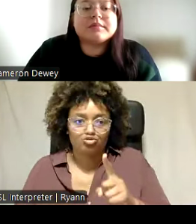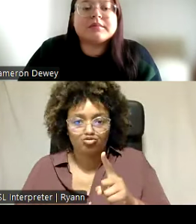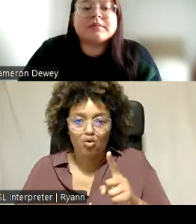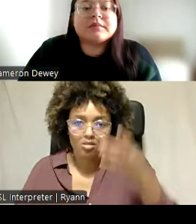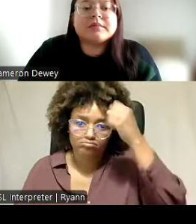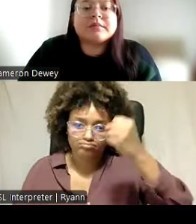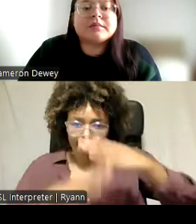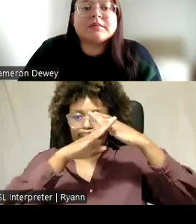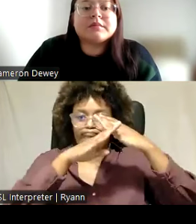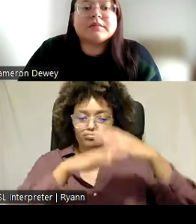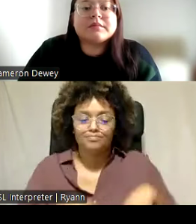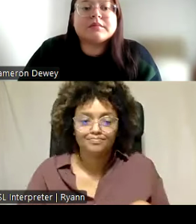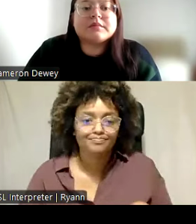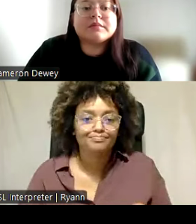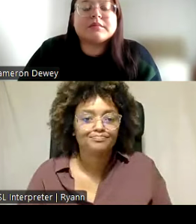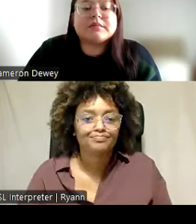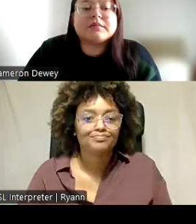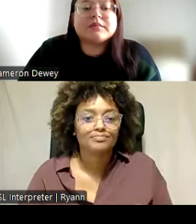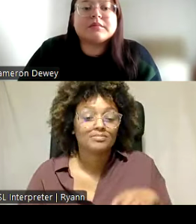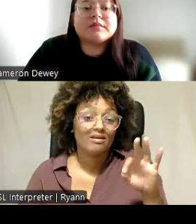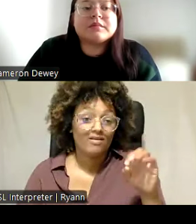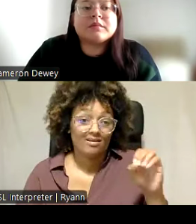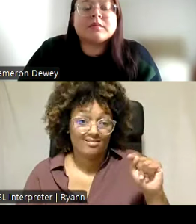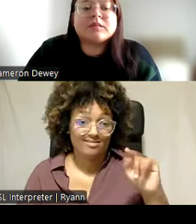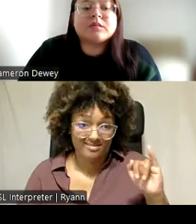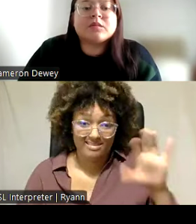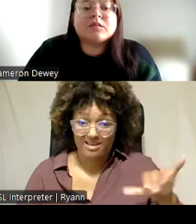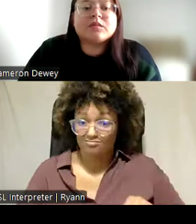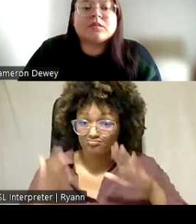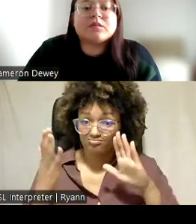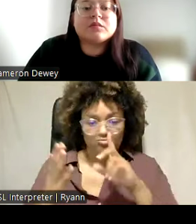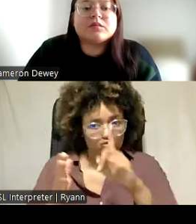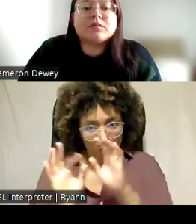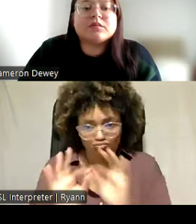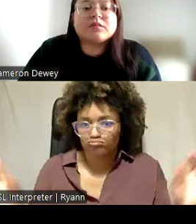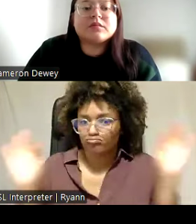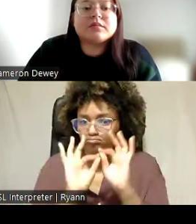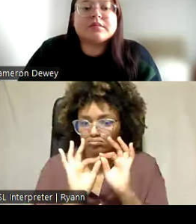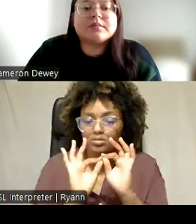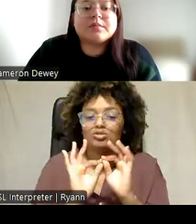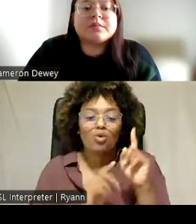so valuable. We can try to see if we can ask the survivor about, sensations, pain,